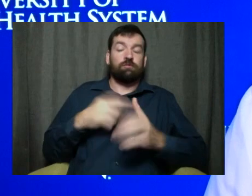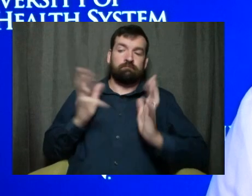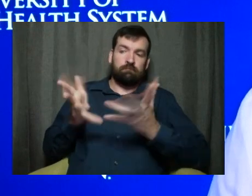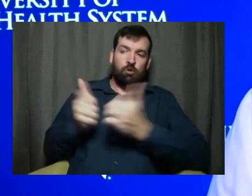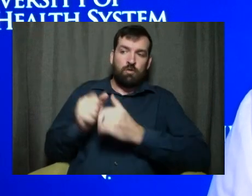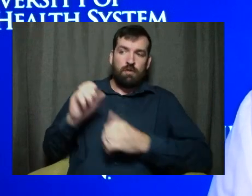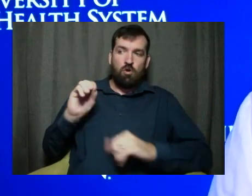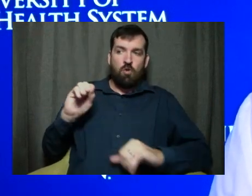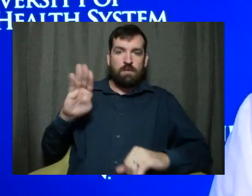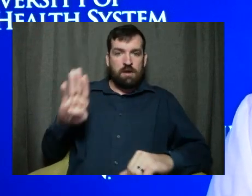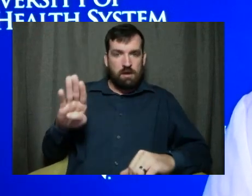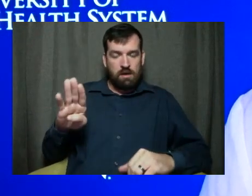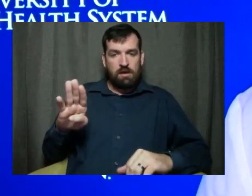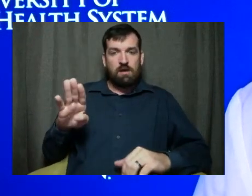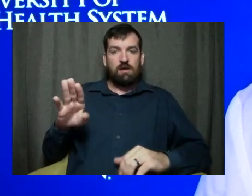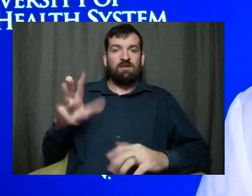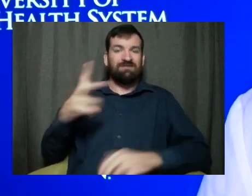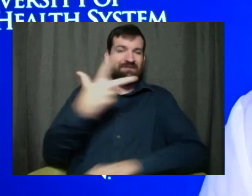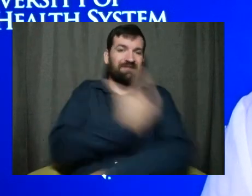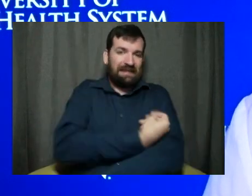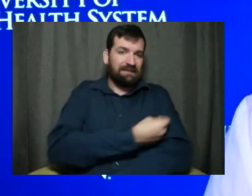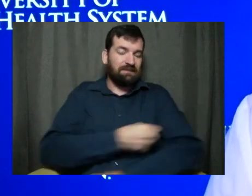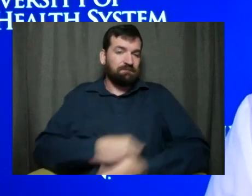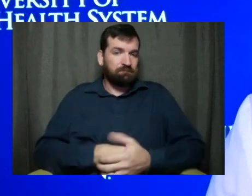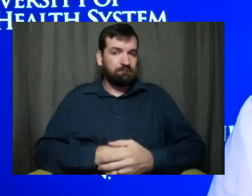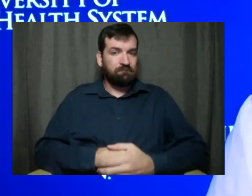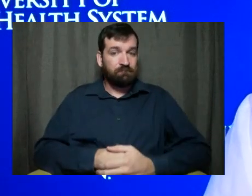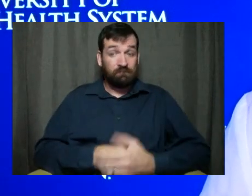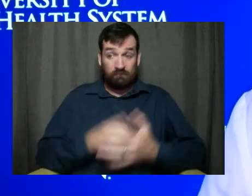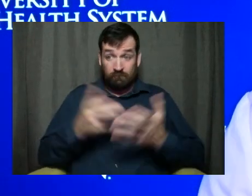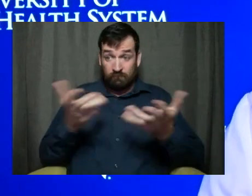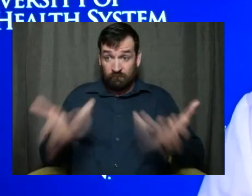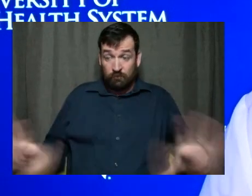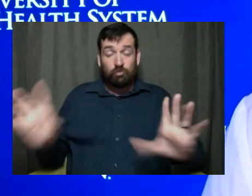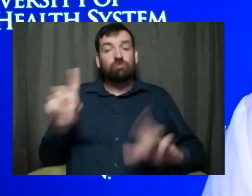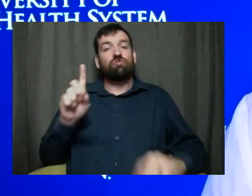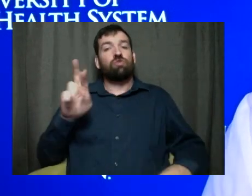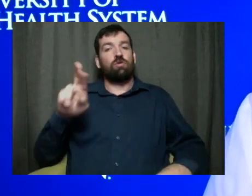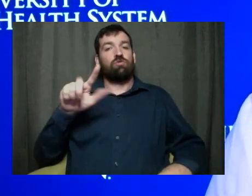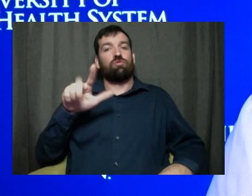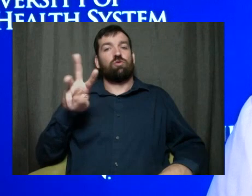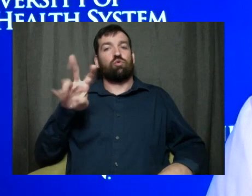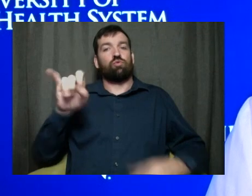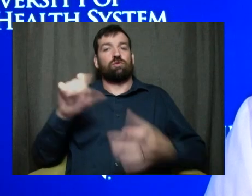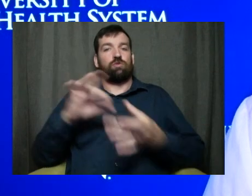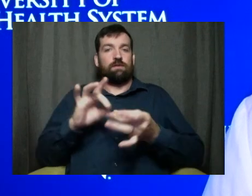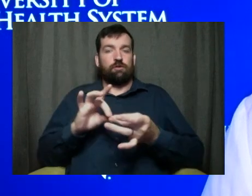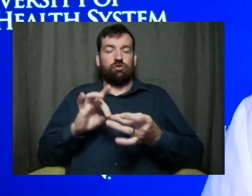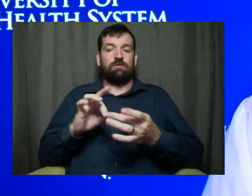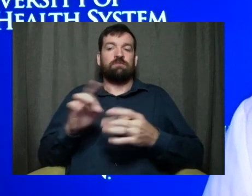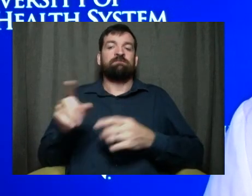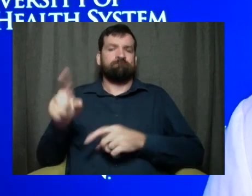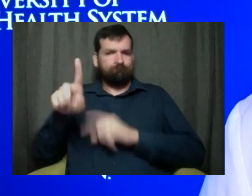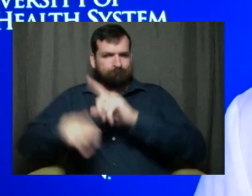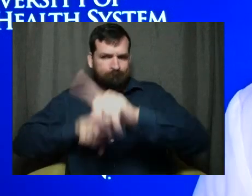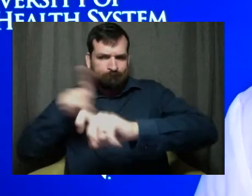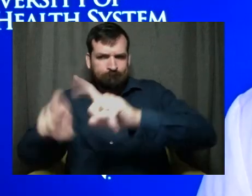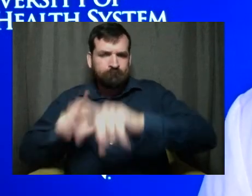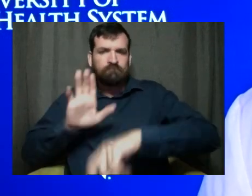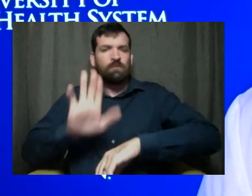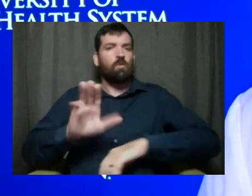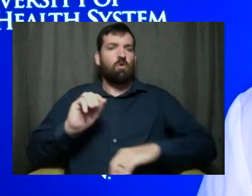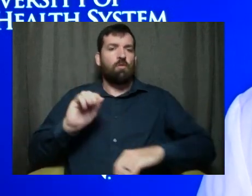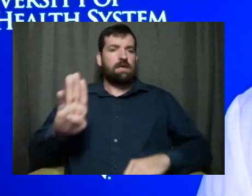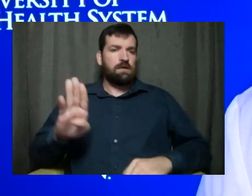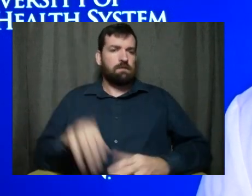OB-GYN, getting vaccinated, and after that, just as Dr. Lewis said, again, go back and ask those questions to your OB-GYN.